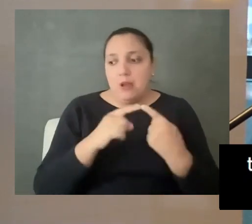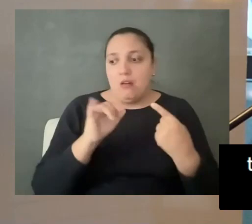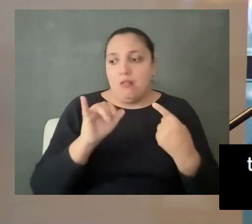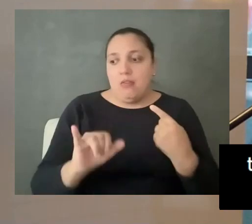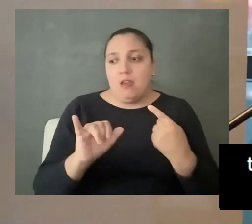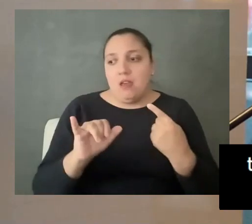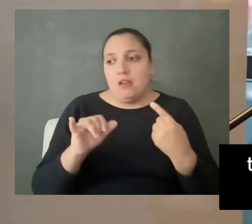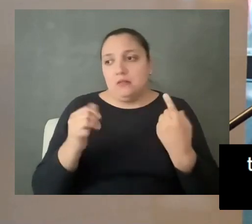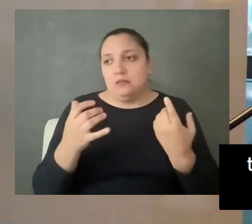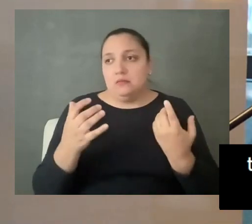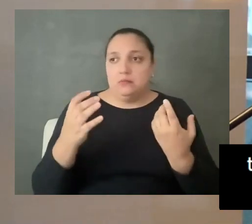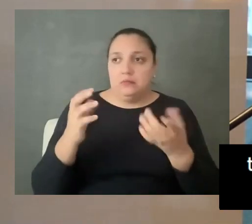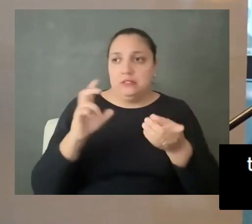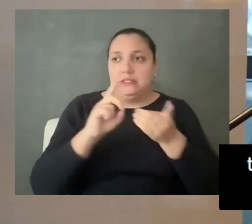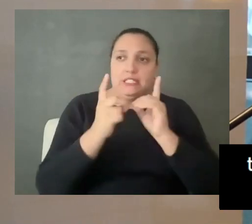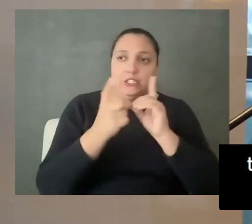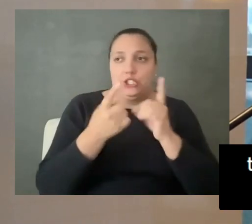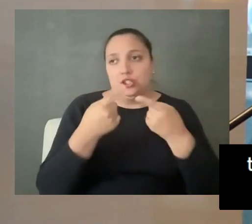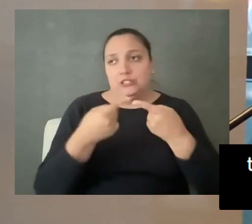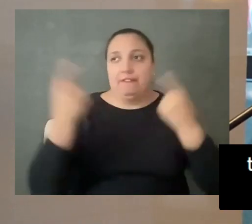as we discuss